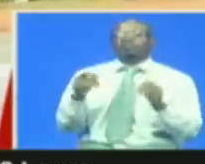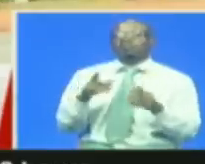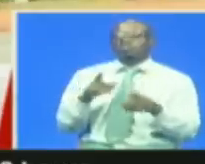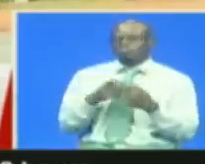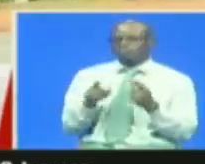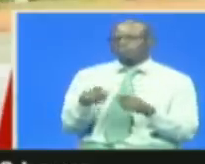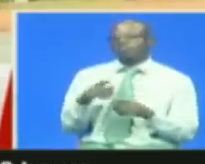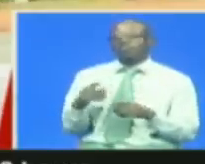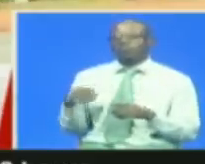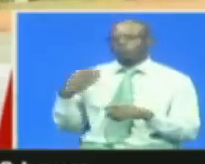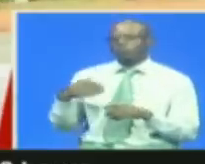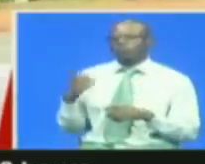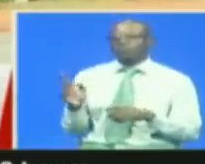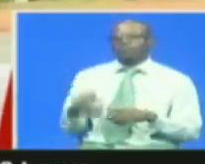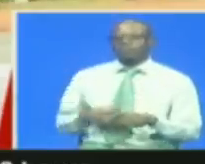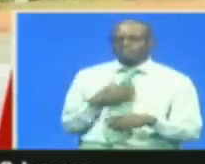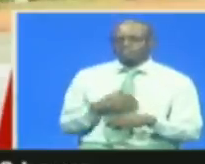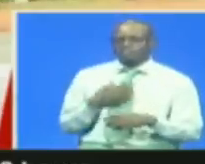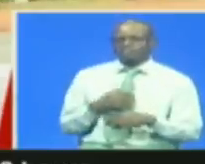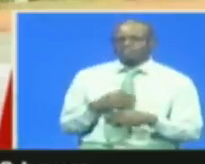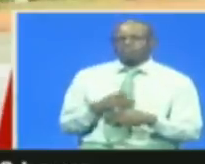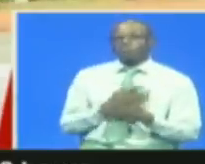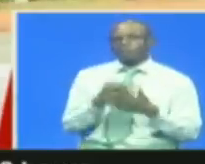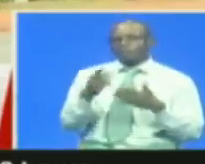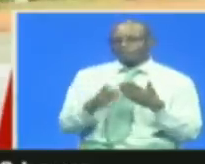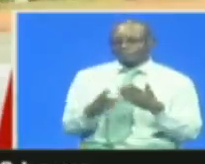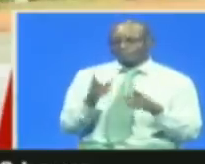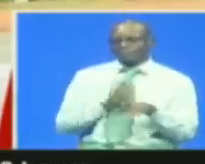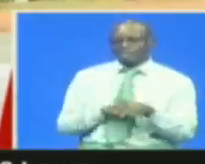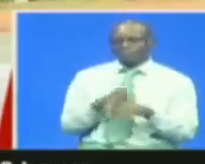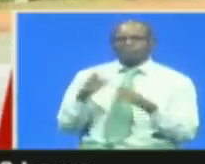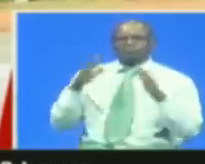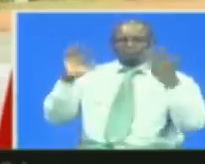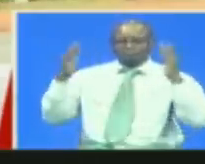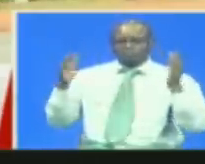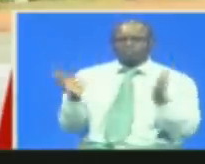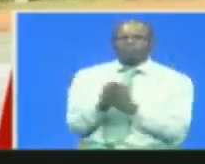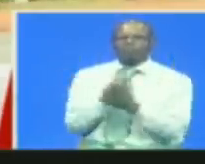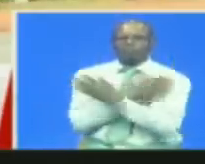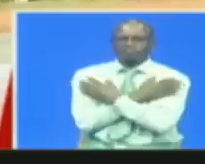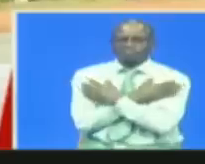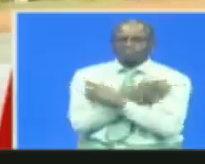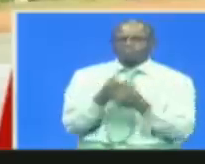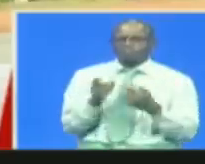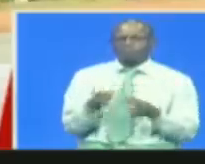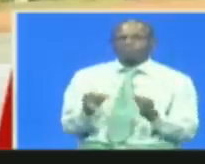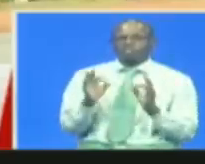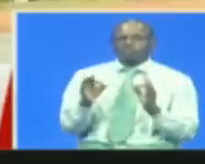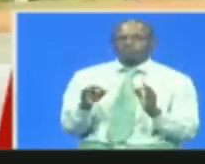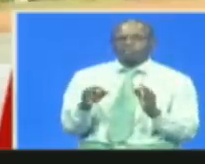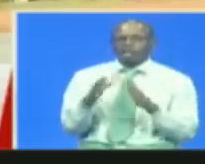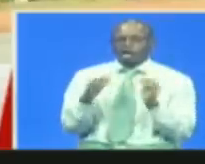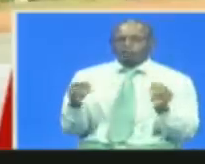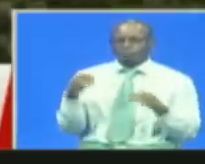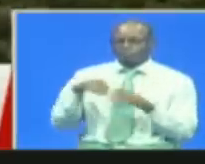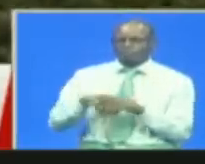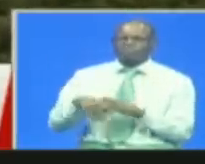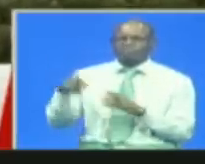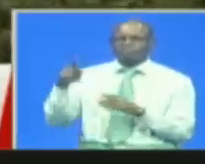the property over the weekend and especially when entertaining his friends. His official residence is in